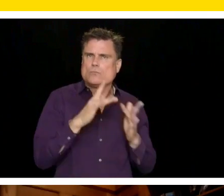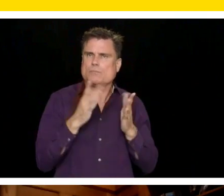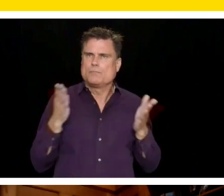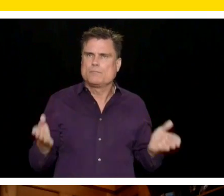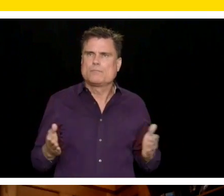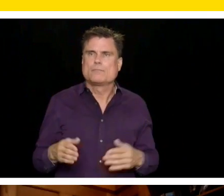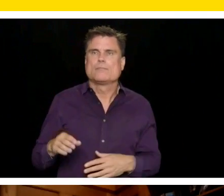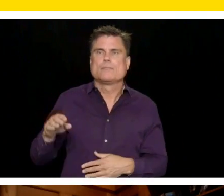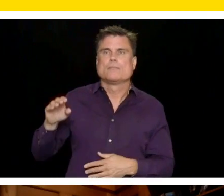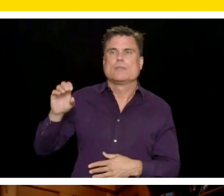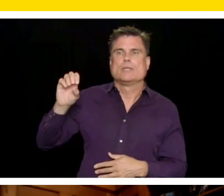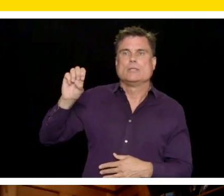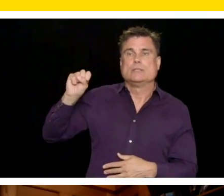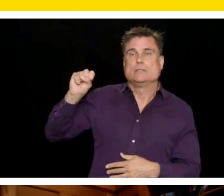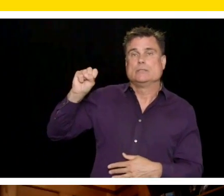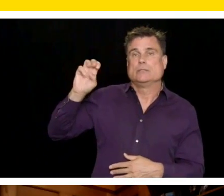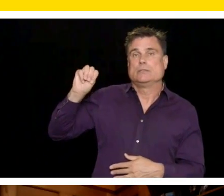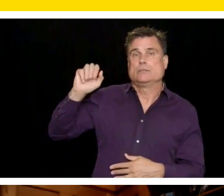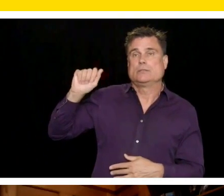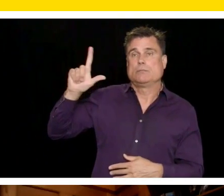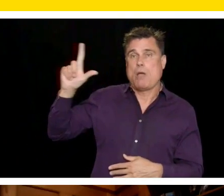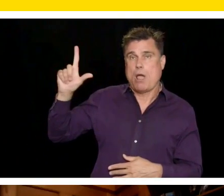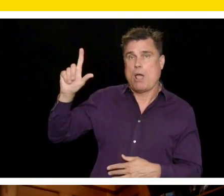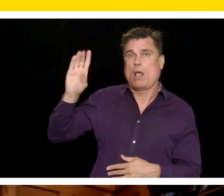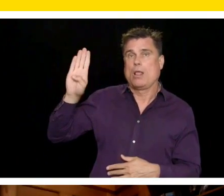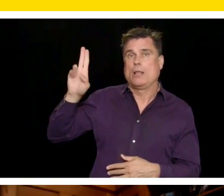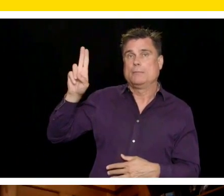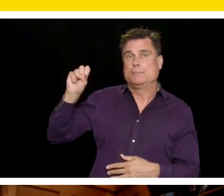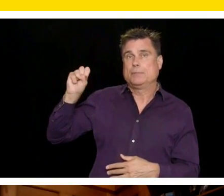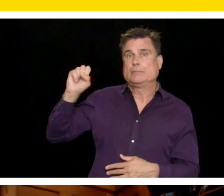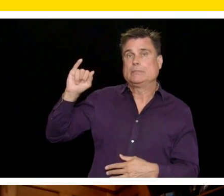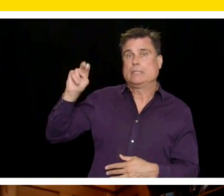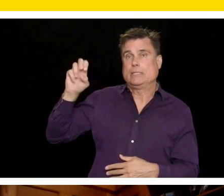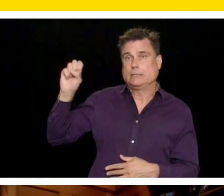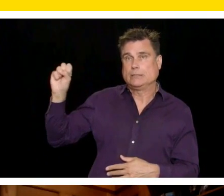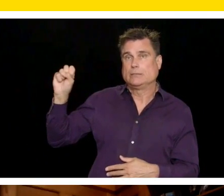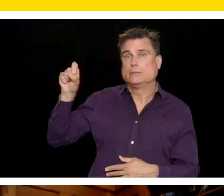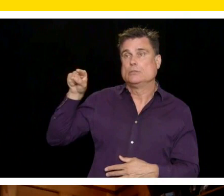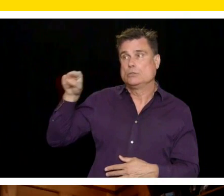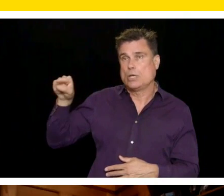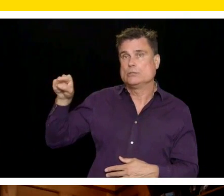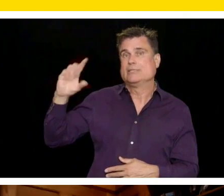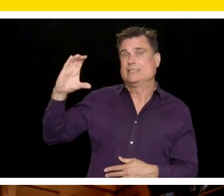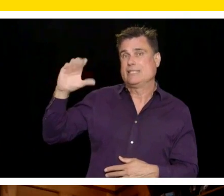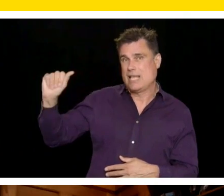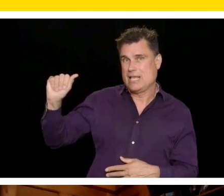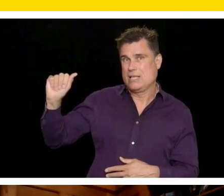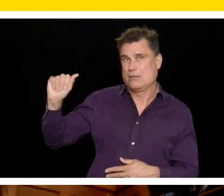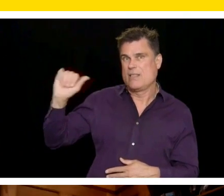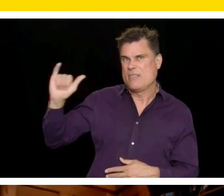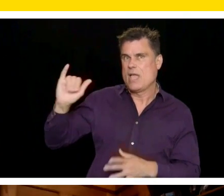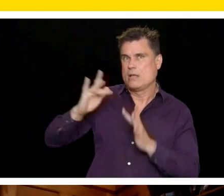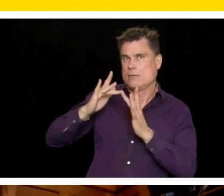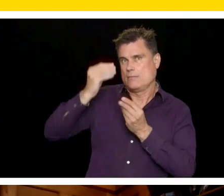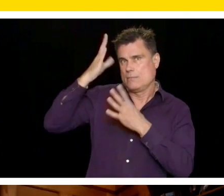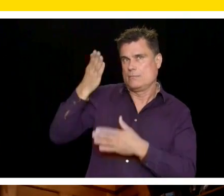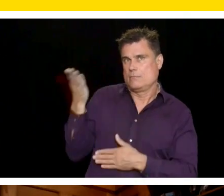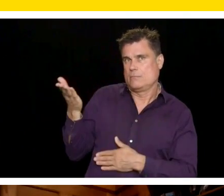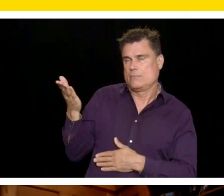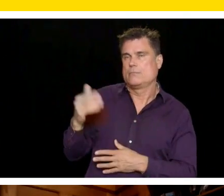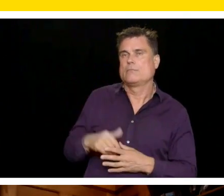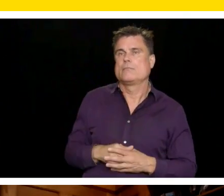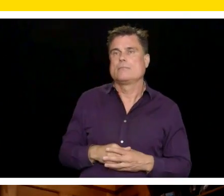those who are looking to get access to the provincial and federal supports that are available or to help